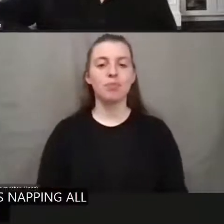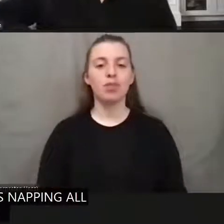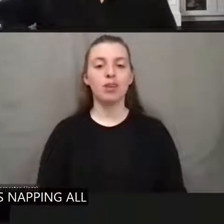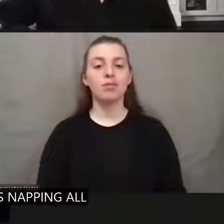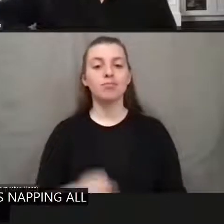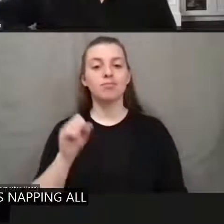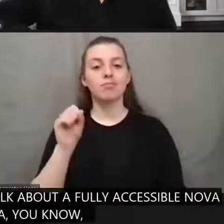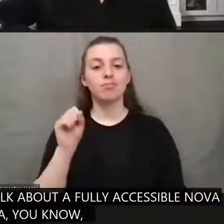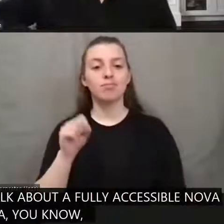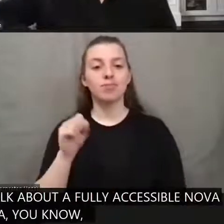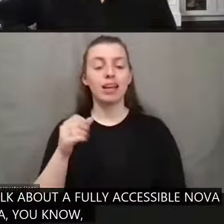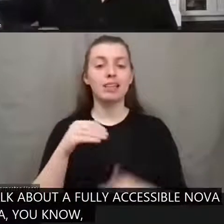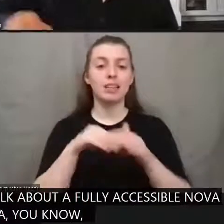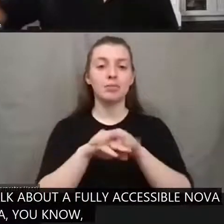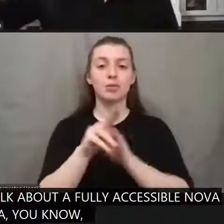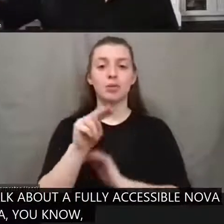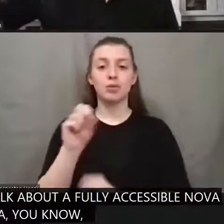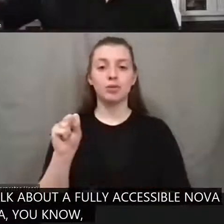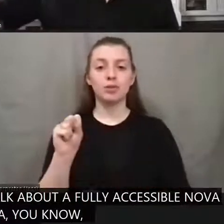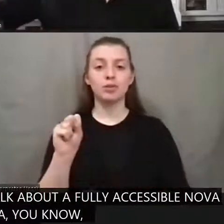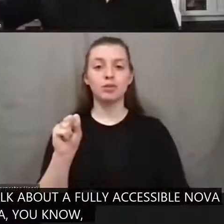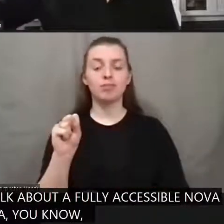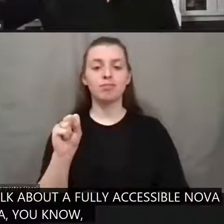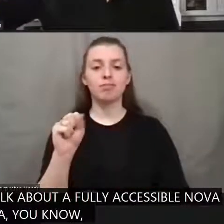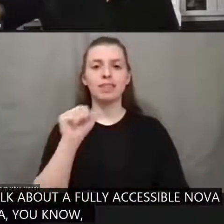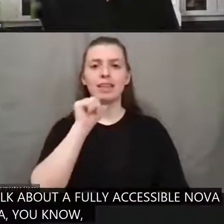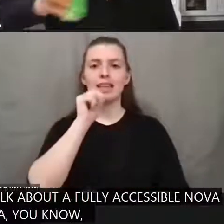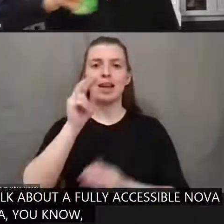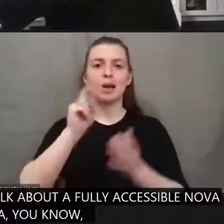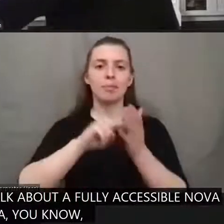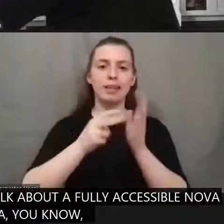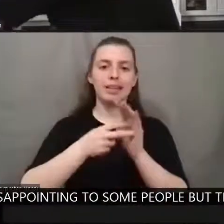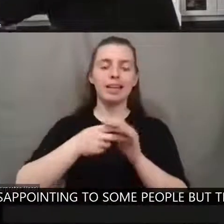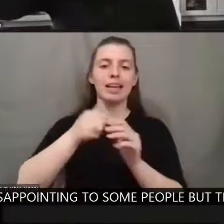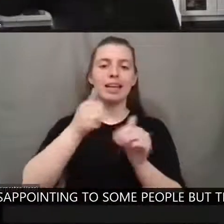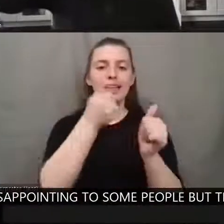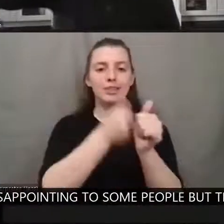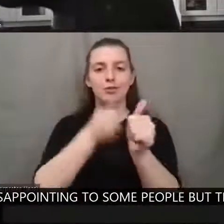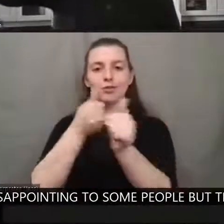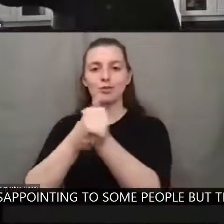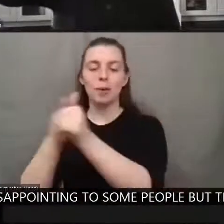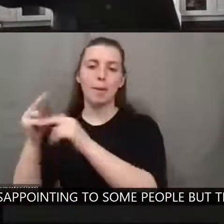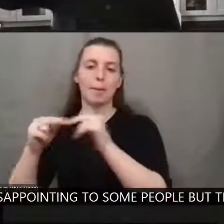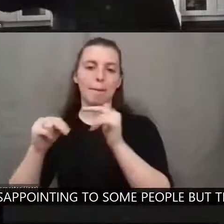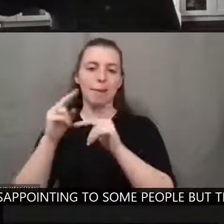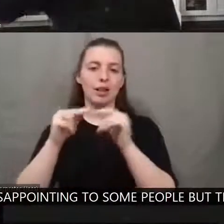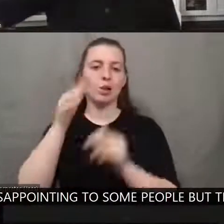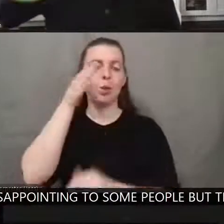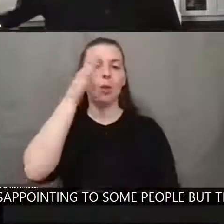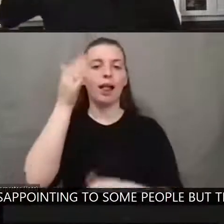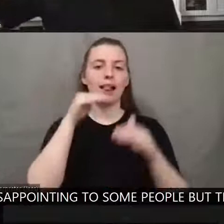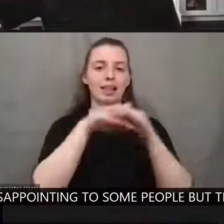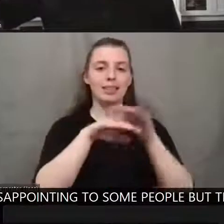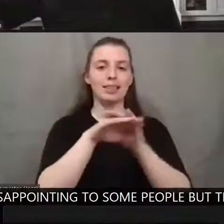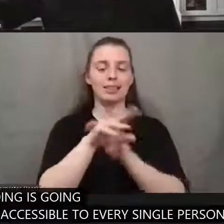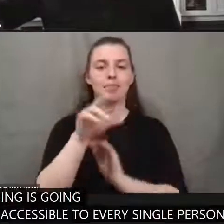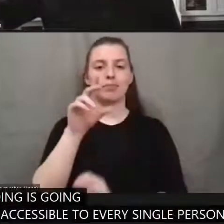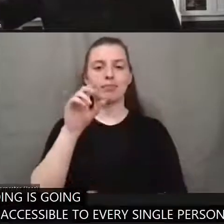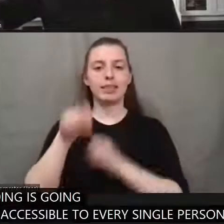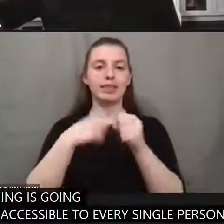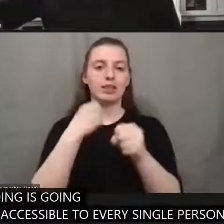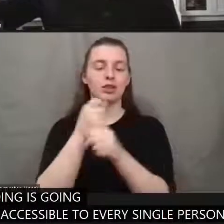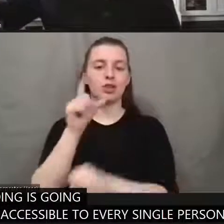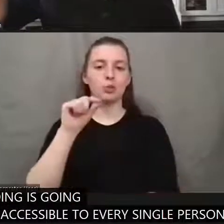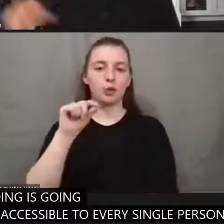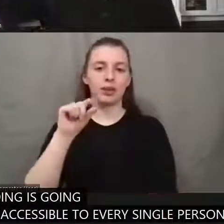people, but that does not literally mean that every single building is going to be accessible to every single person by 2030. So I might defer to Carolyn